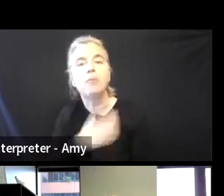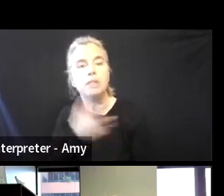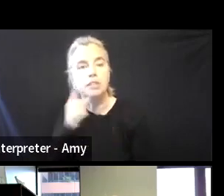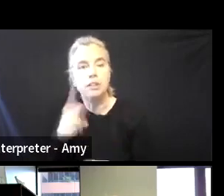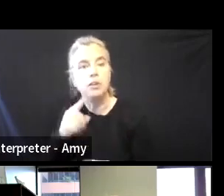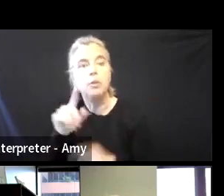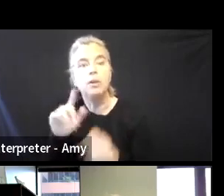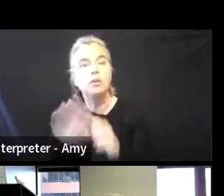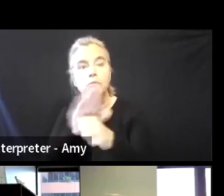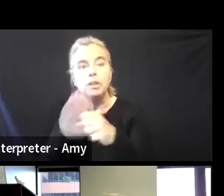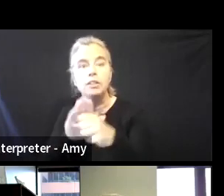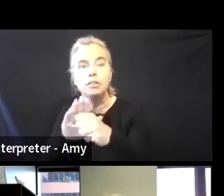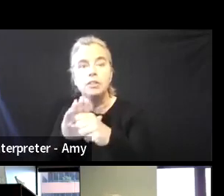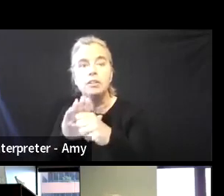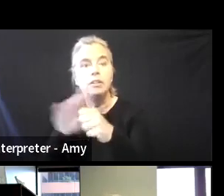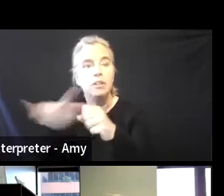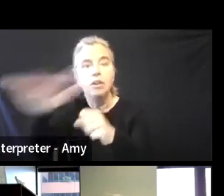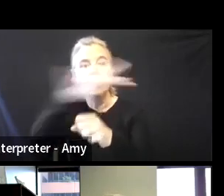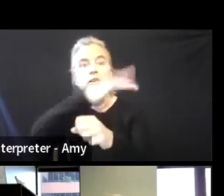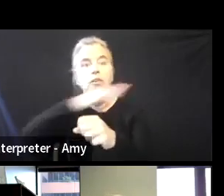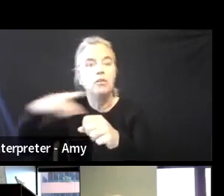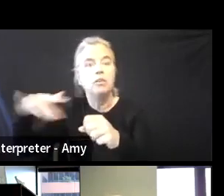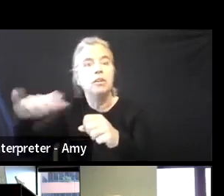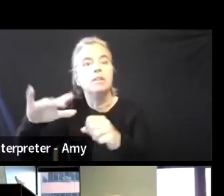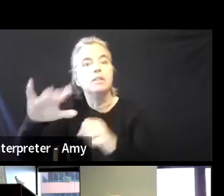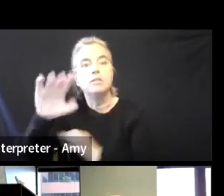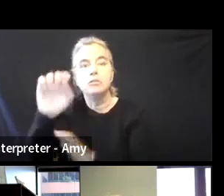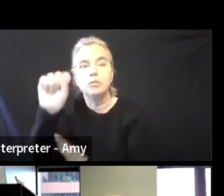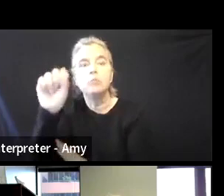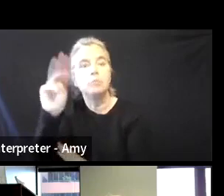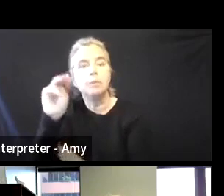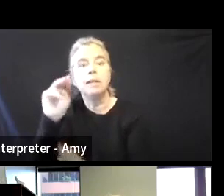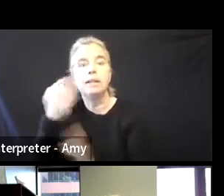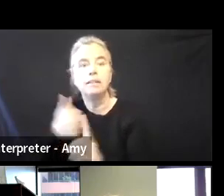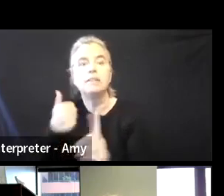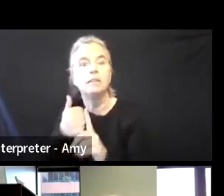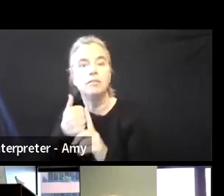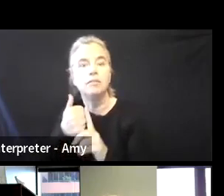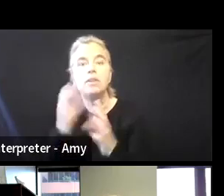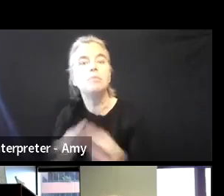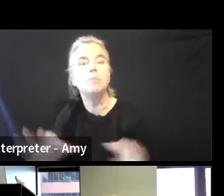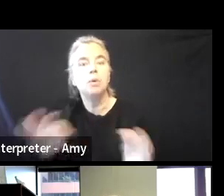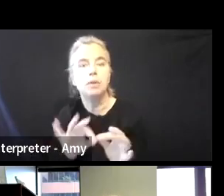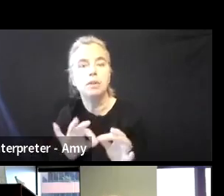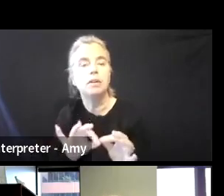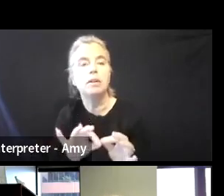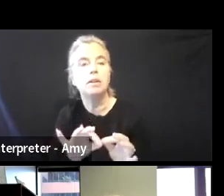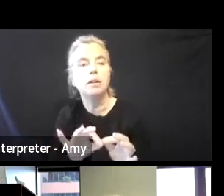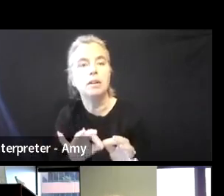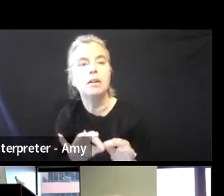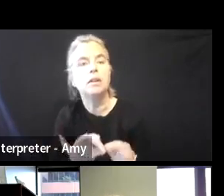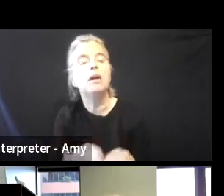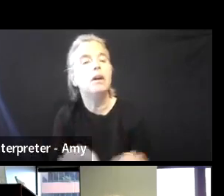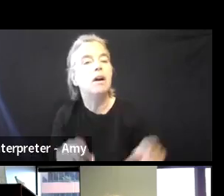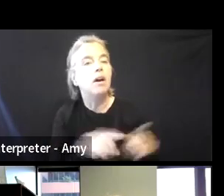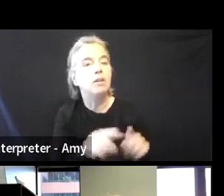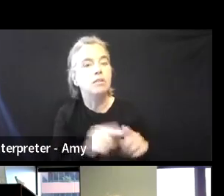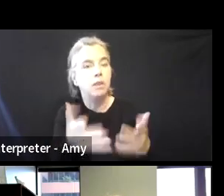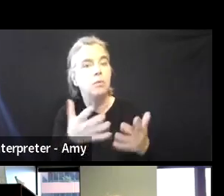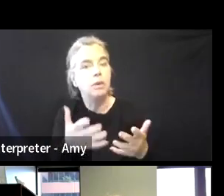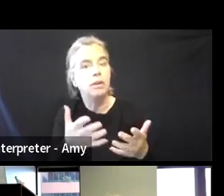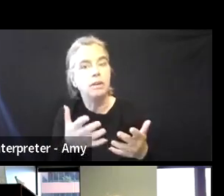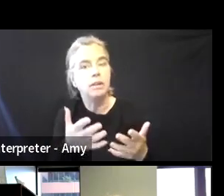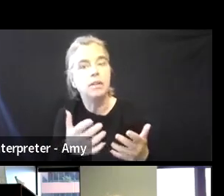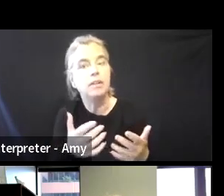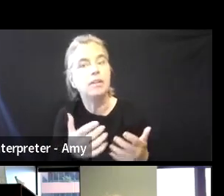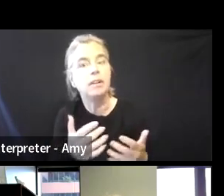is the key. And I appreciate that. Thank you. Thank you. And again, don't forget, I would love to have you all here, and I'd